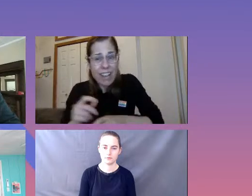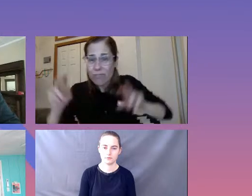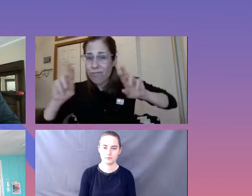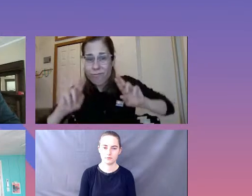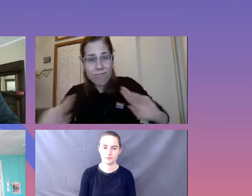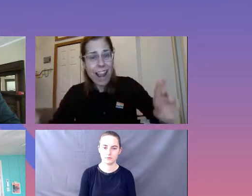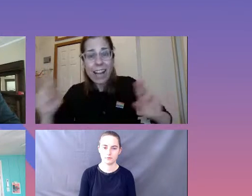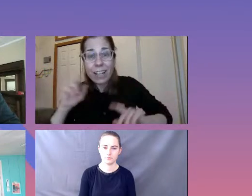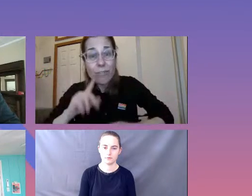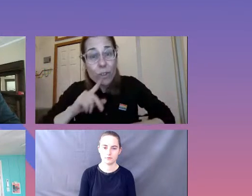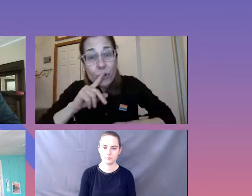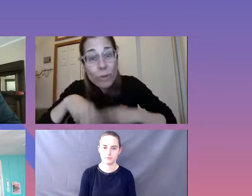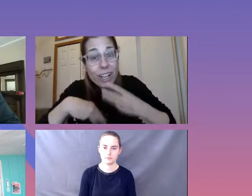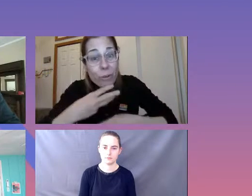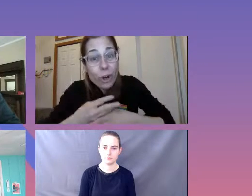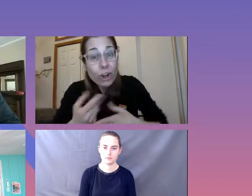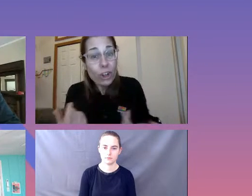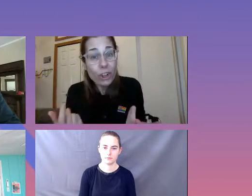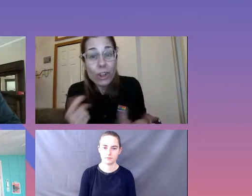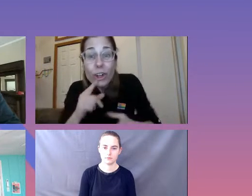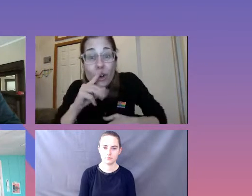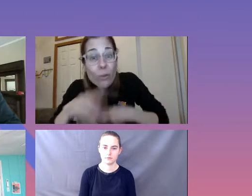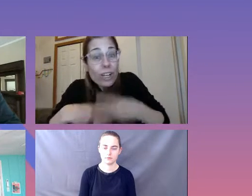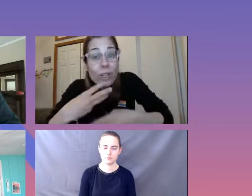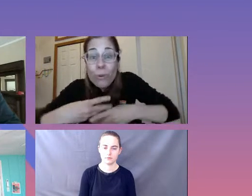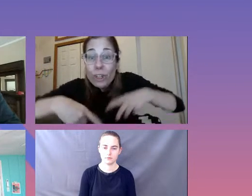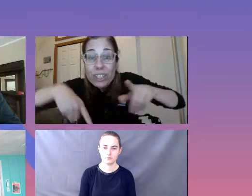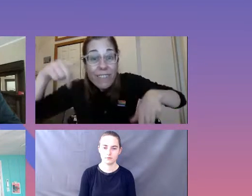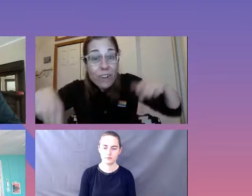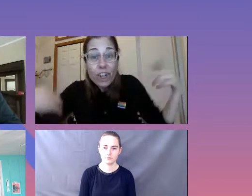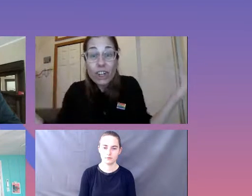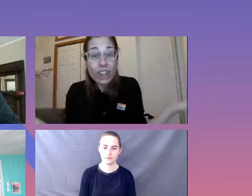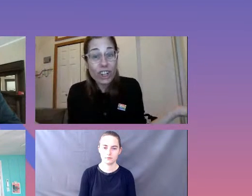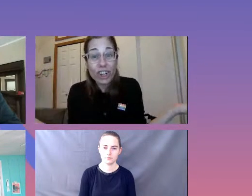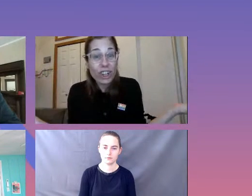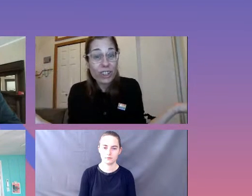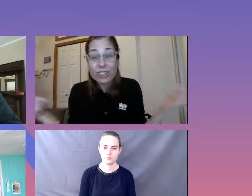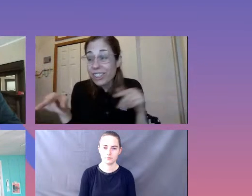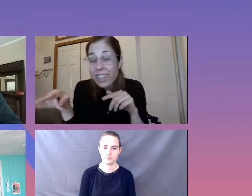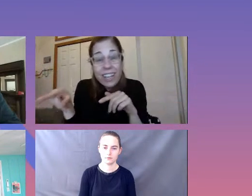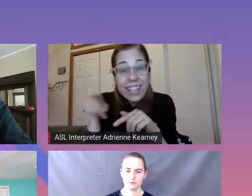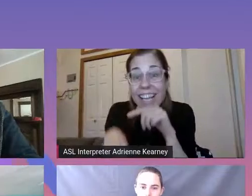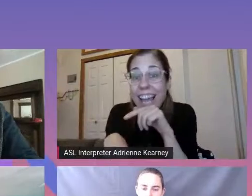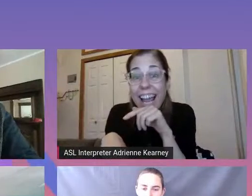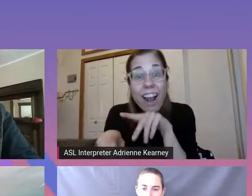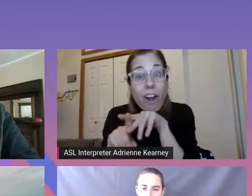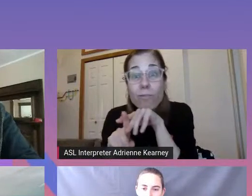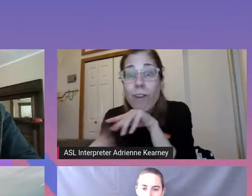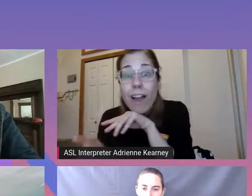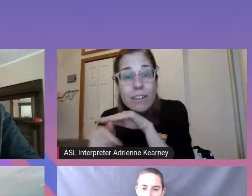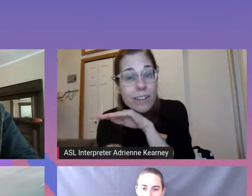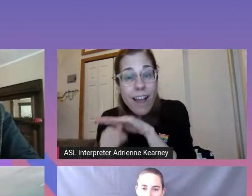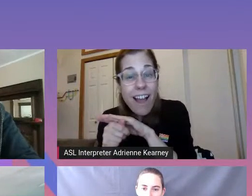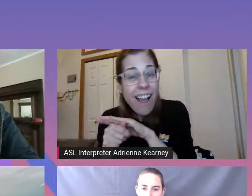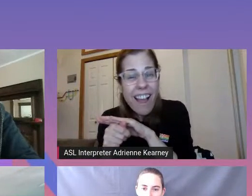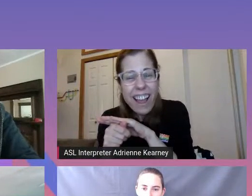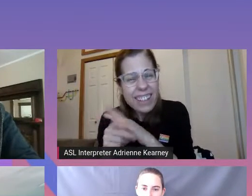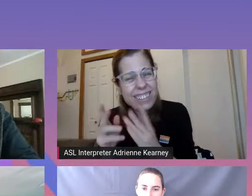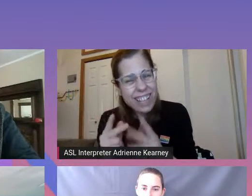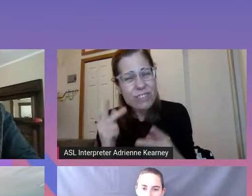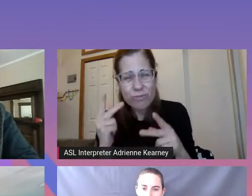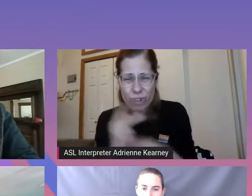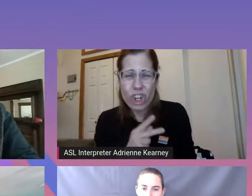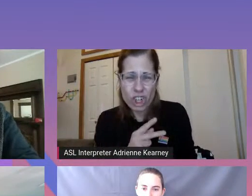world. So you can't just shield away, and, because that just creates more harm. And we don't have